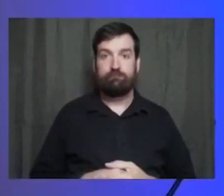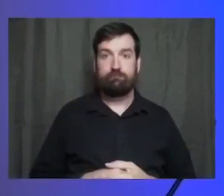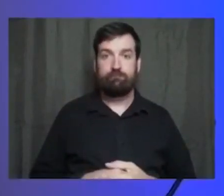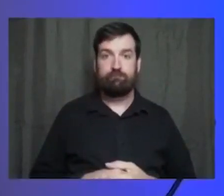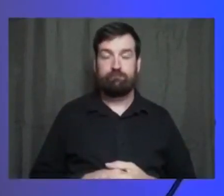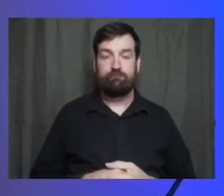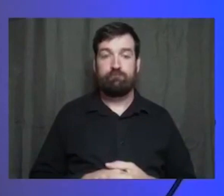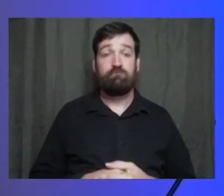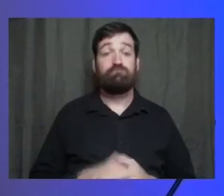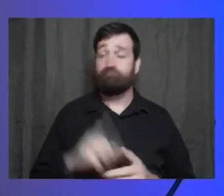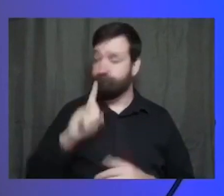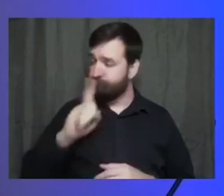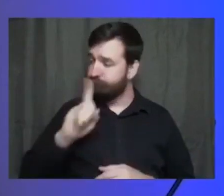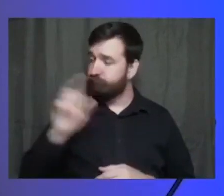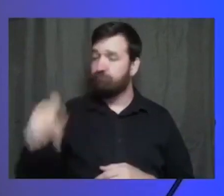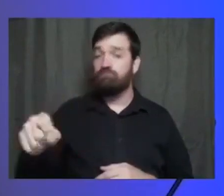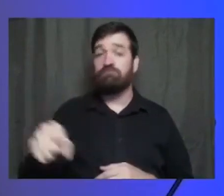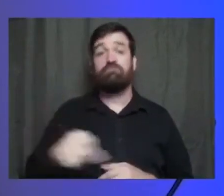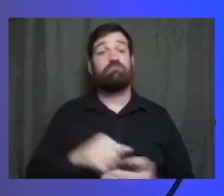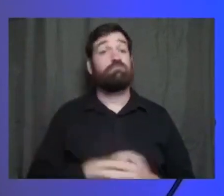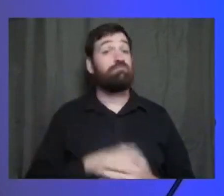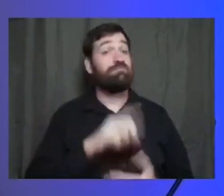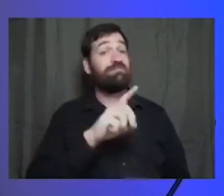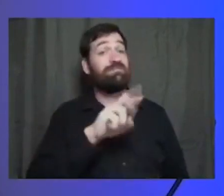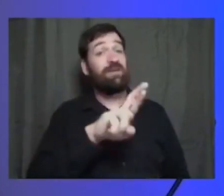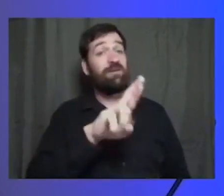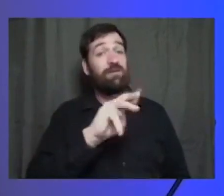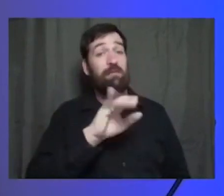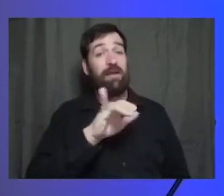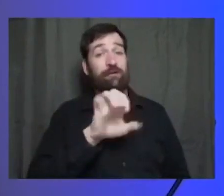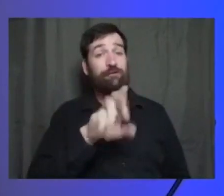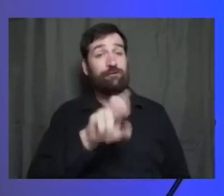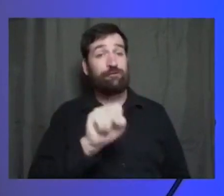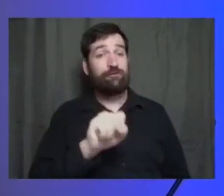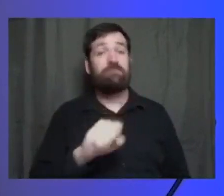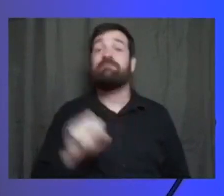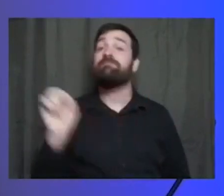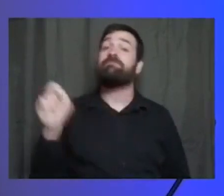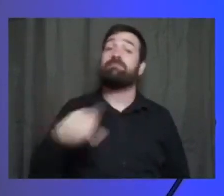absolutely. Dr. Myers. Sure. So